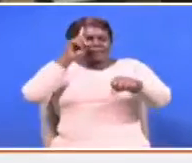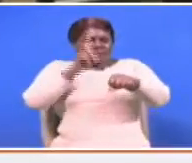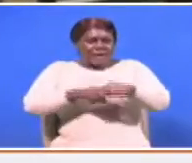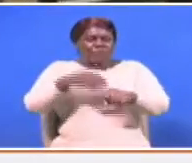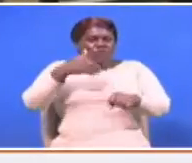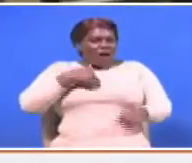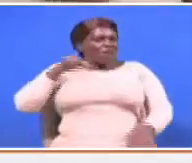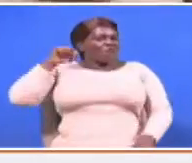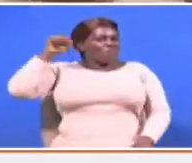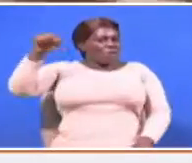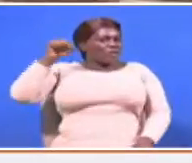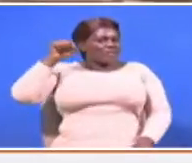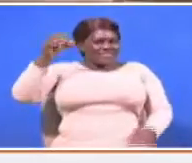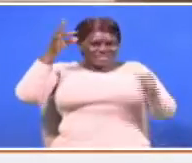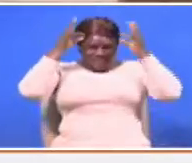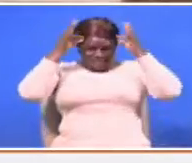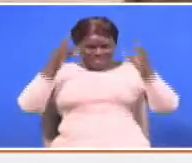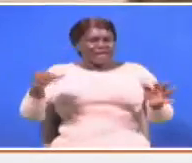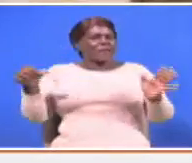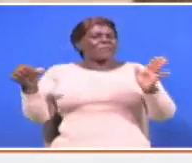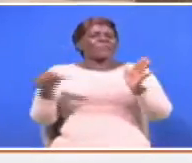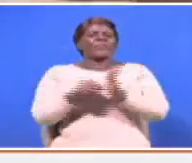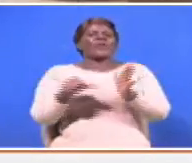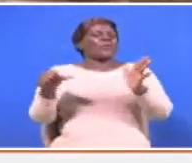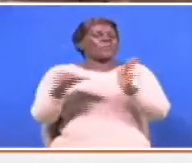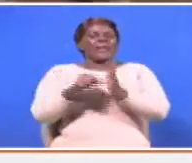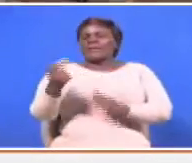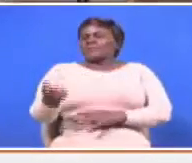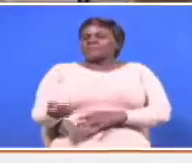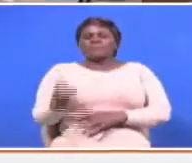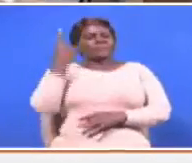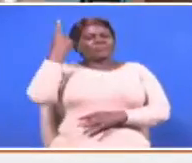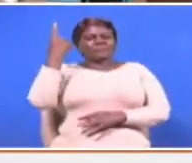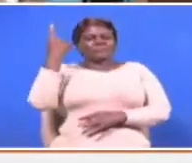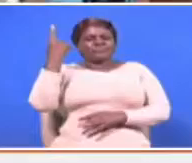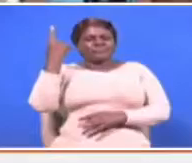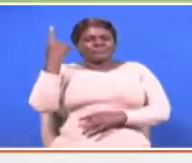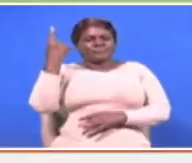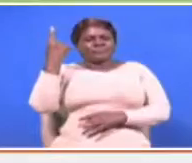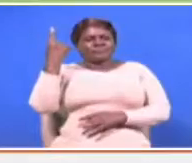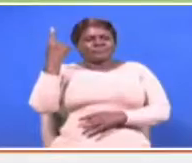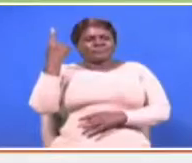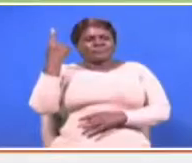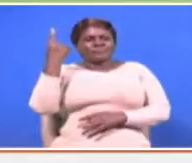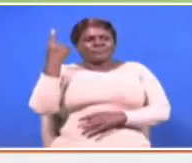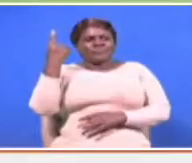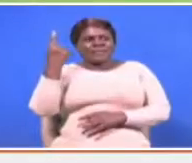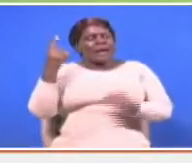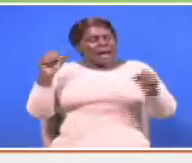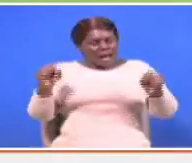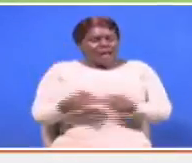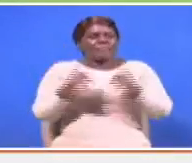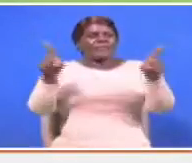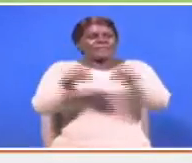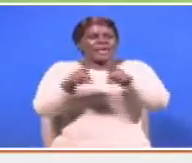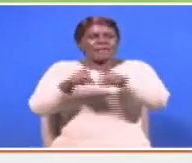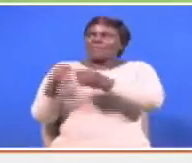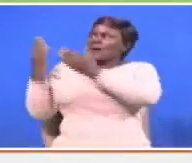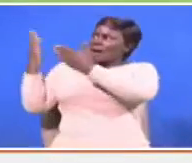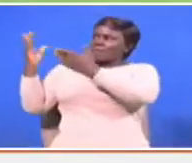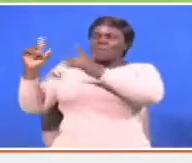have politicians making decisions, trust me on this, something is going to go wrong. And that is exactly what has